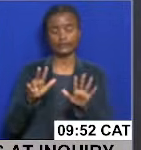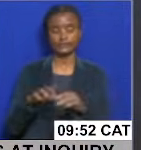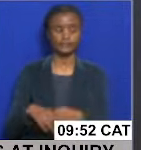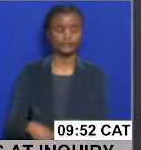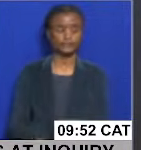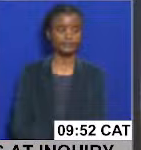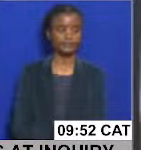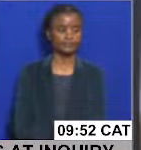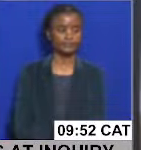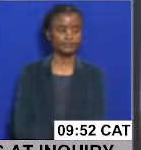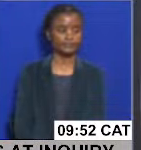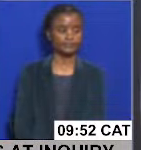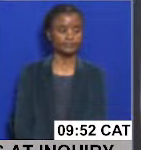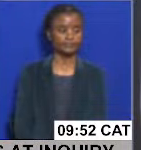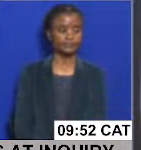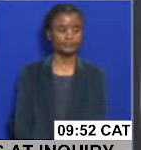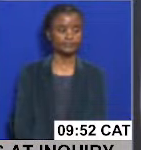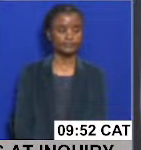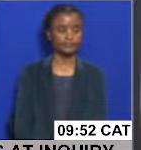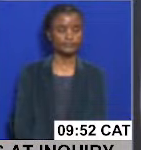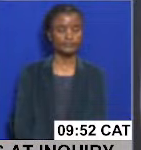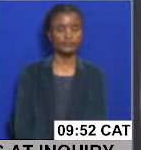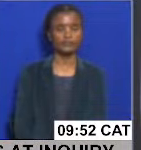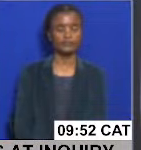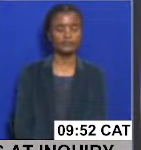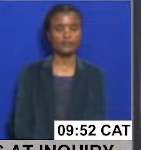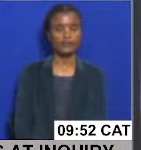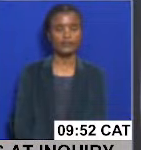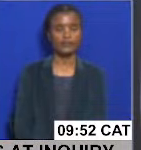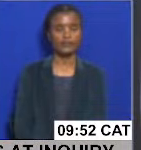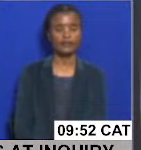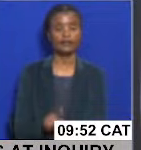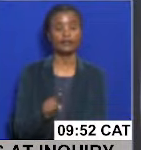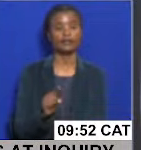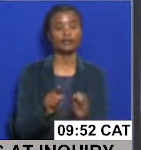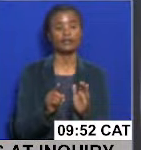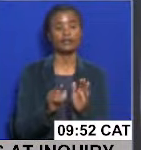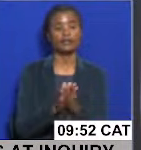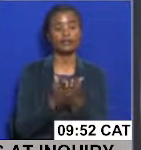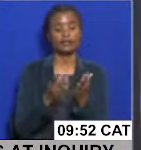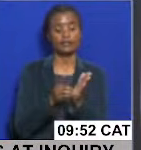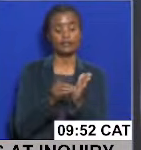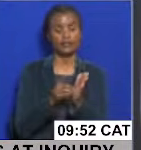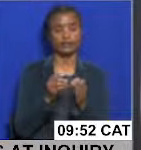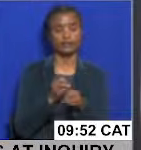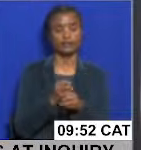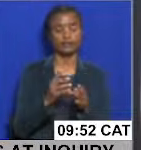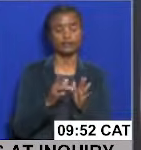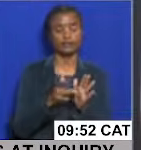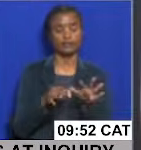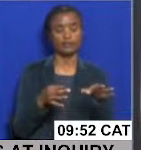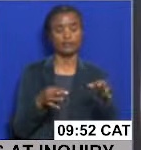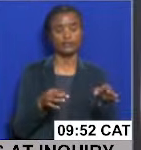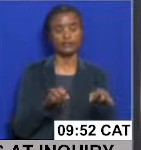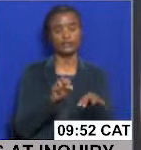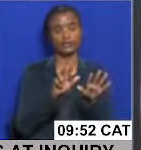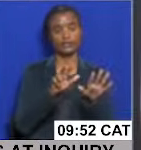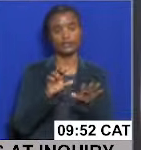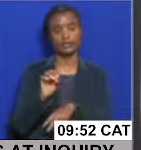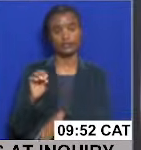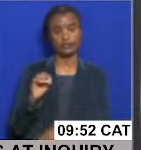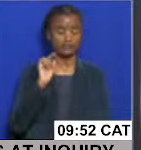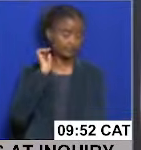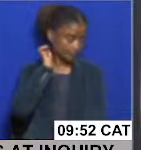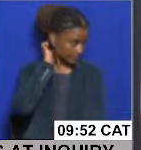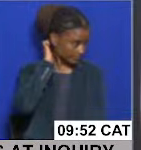And then the diary starts at 800, page 800. Yes, this one. 248.